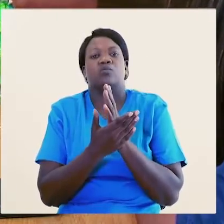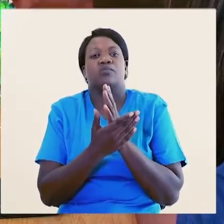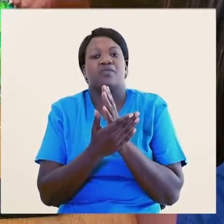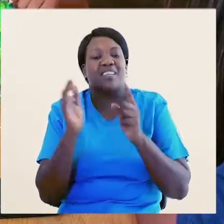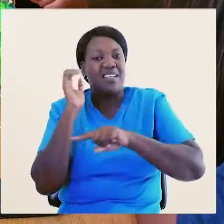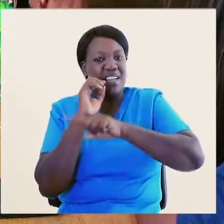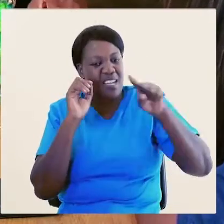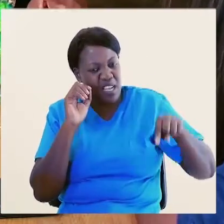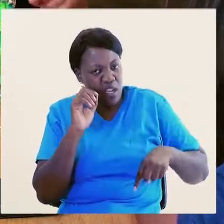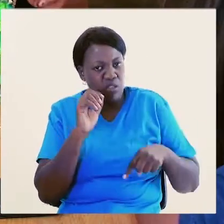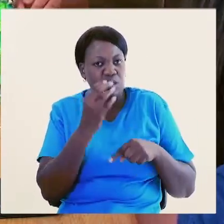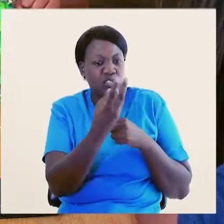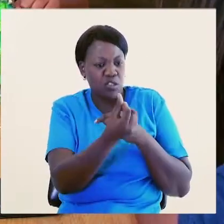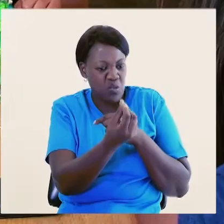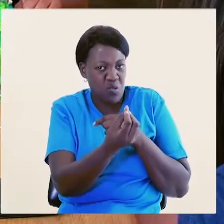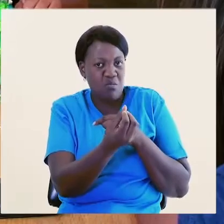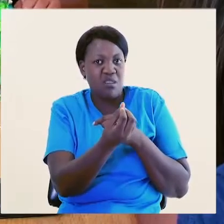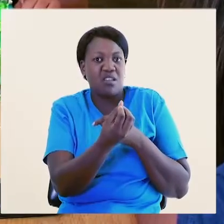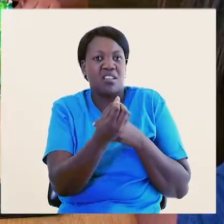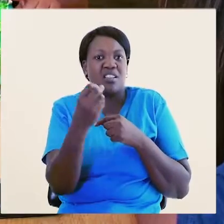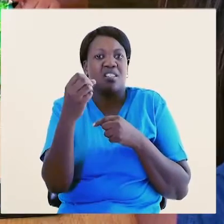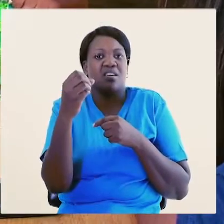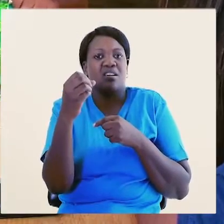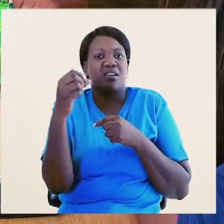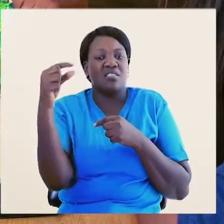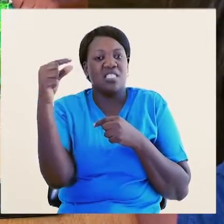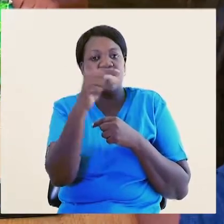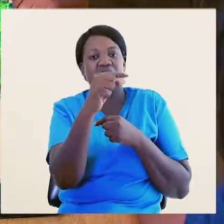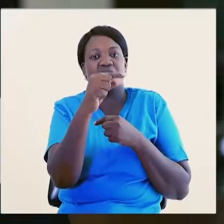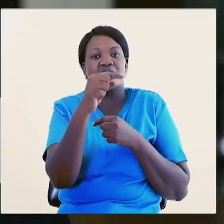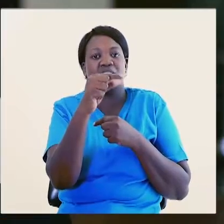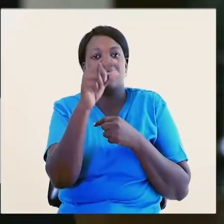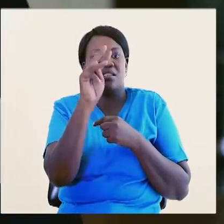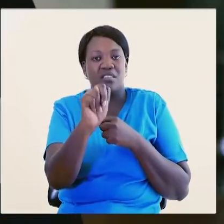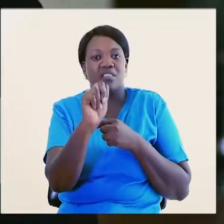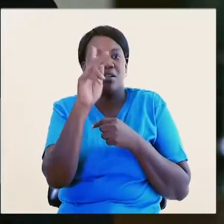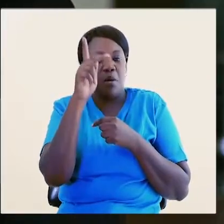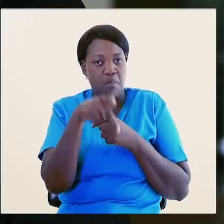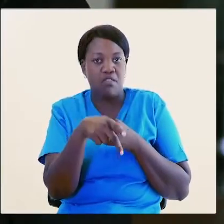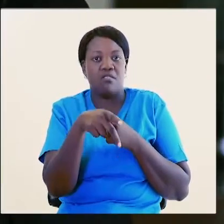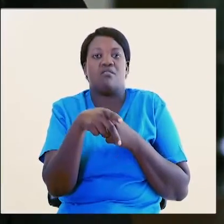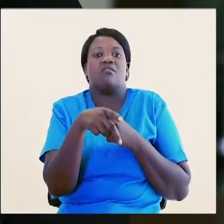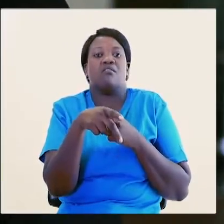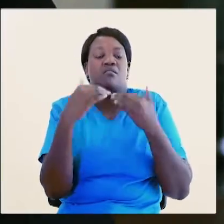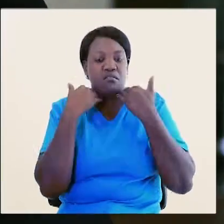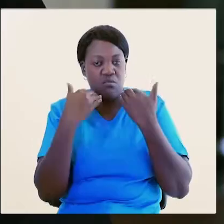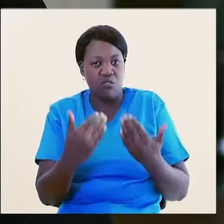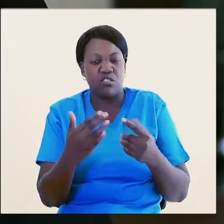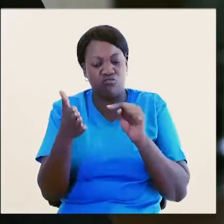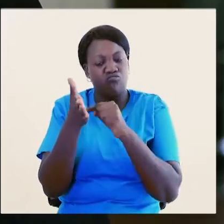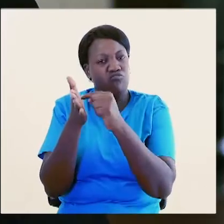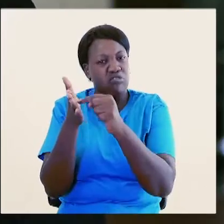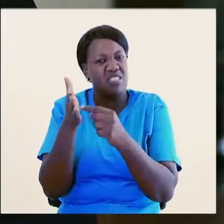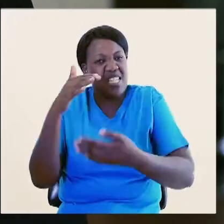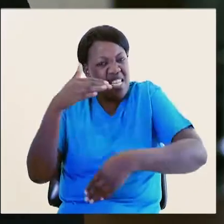a country's total wealth is called the gross national product. Oh. Yeah, the GNP is calculated